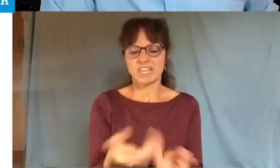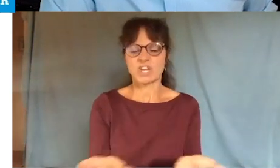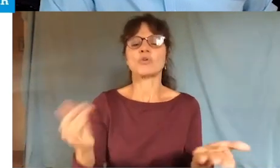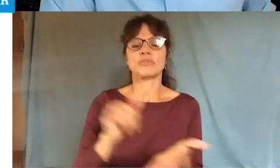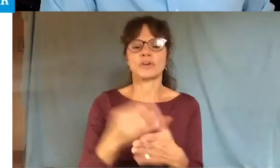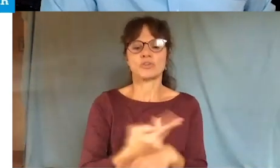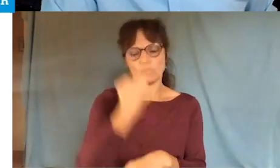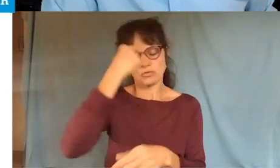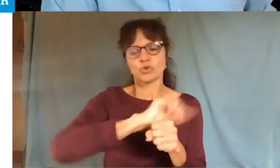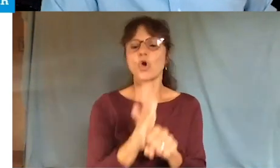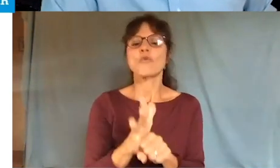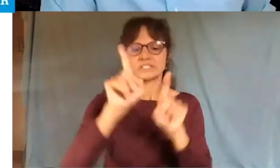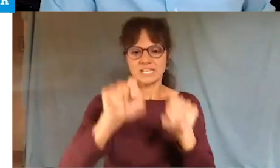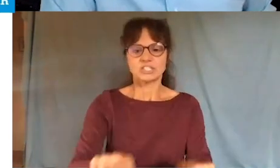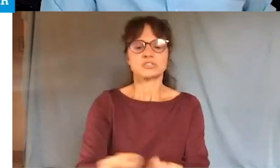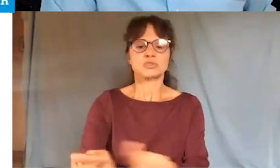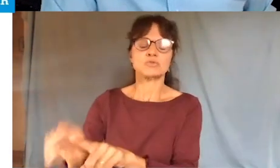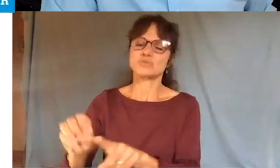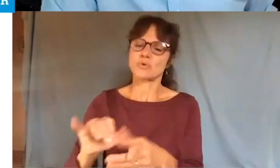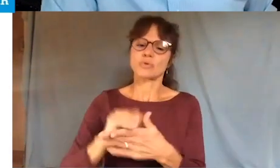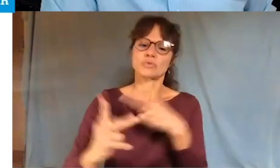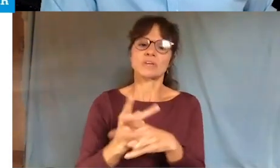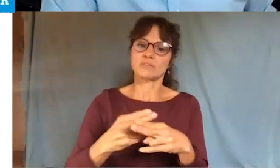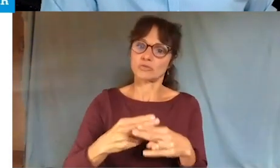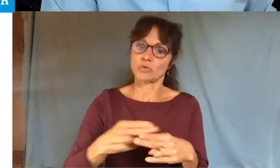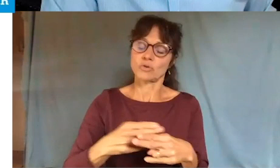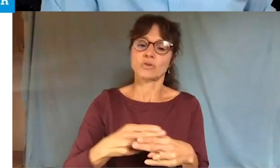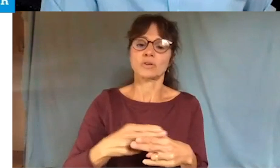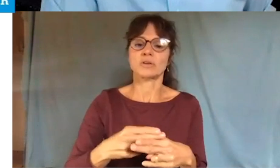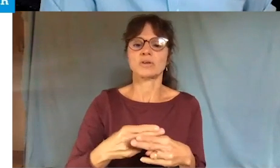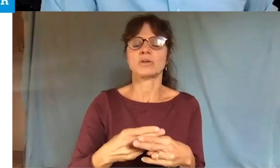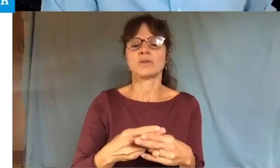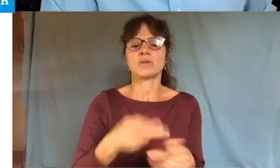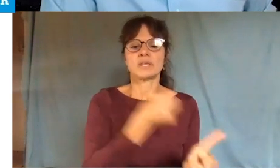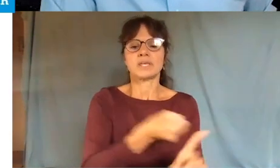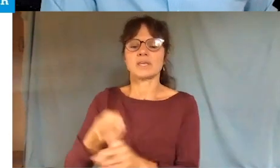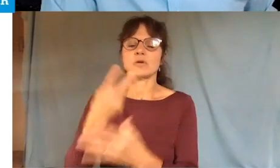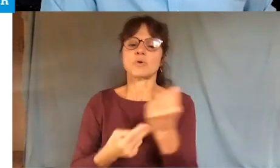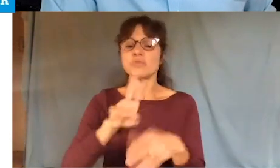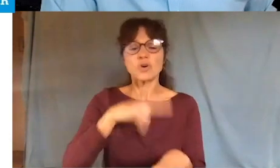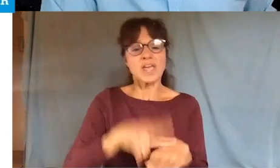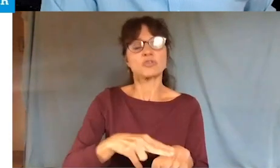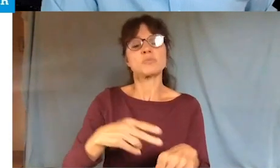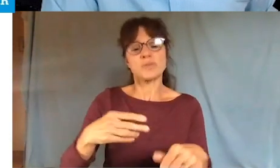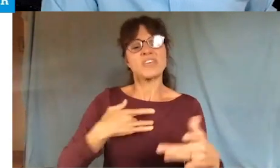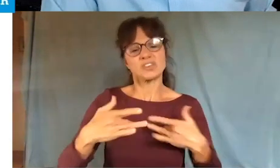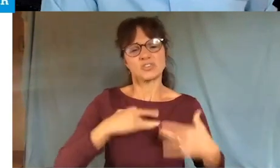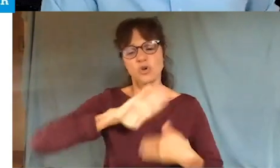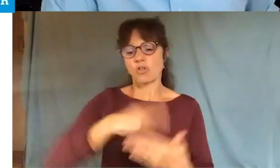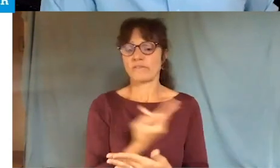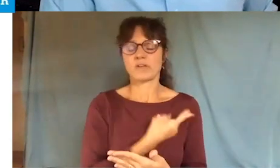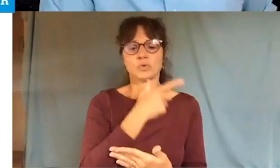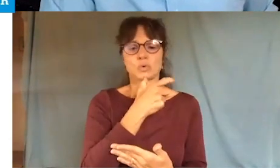used for COVID-19 testing. So these types of shortages are obviously natural, but certainly concerning, I think, for all of us that